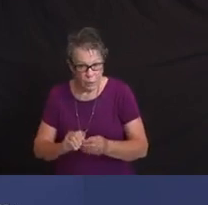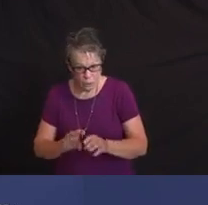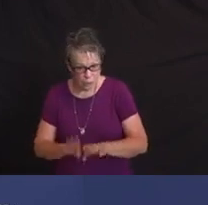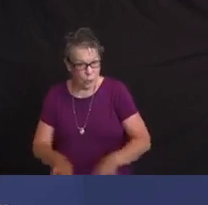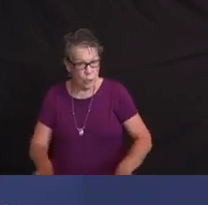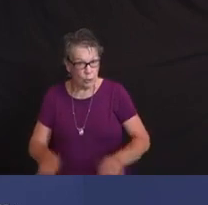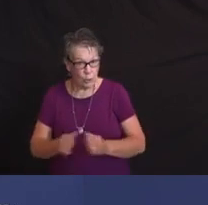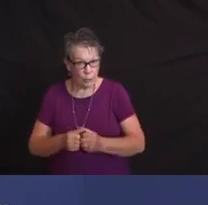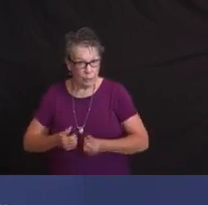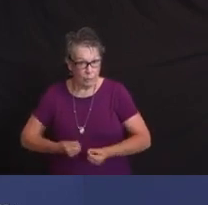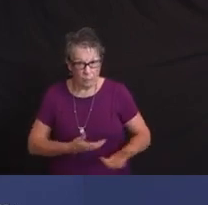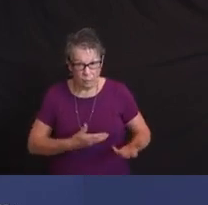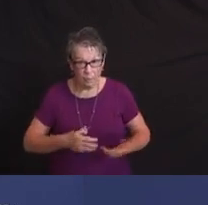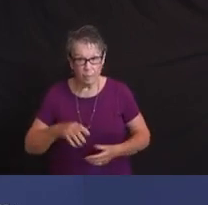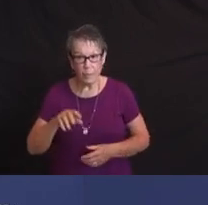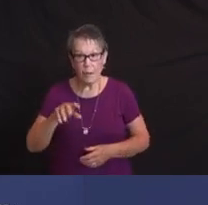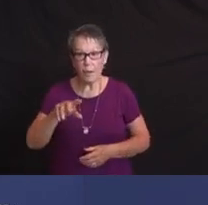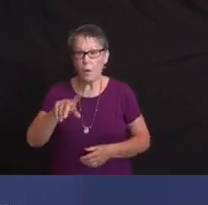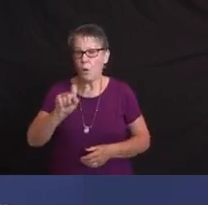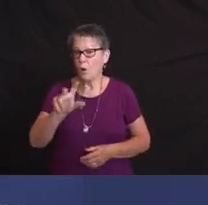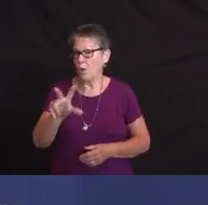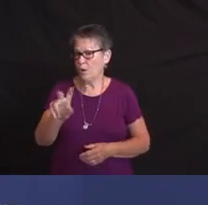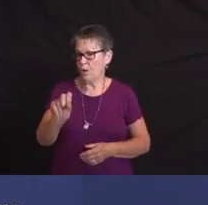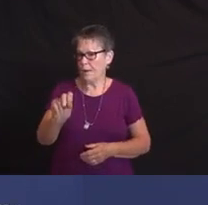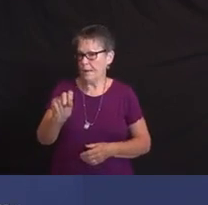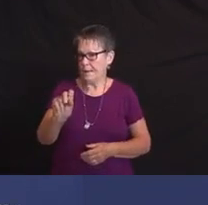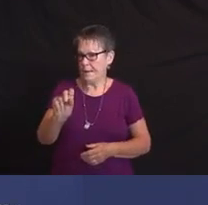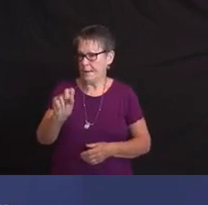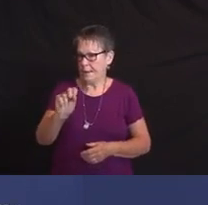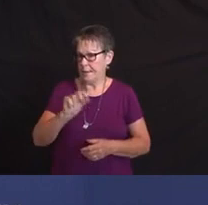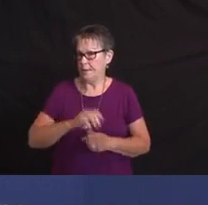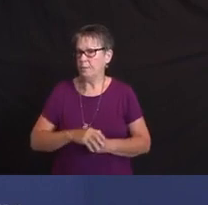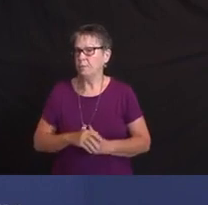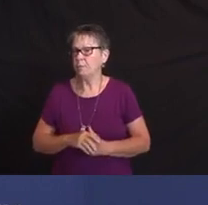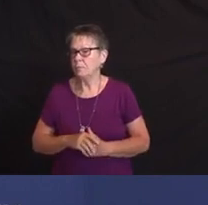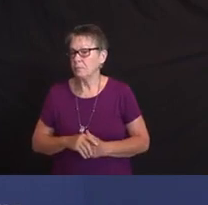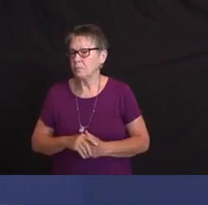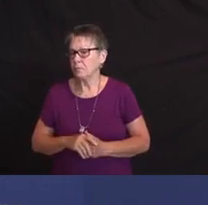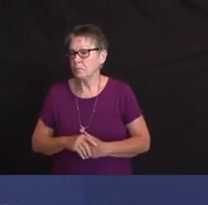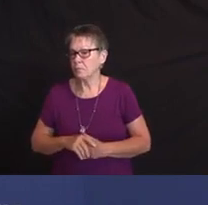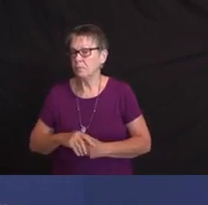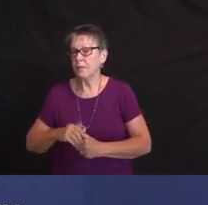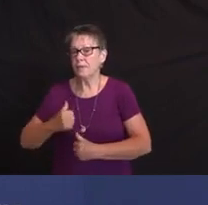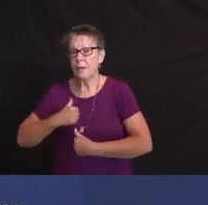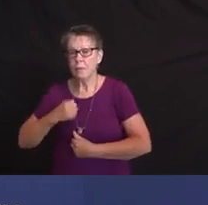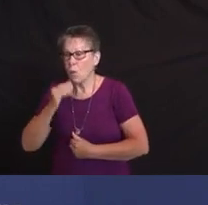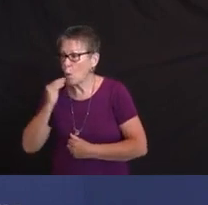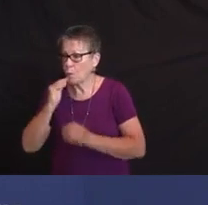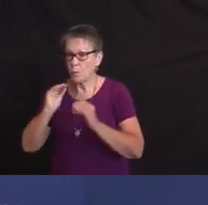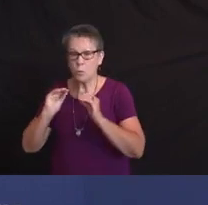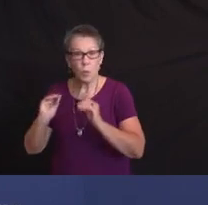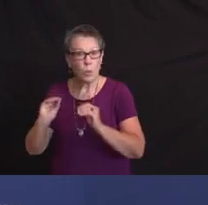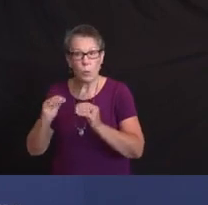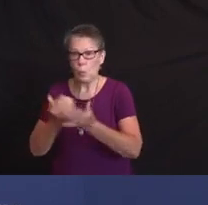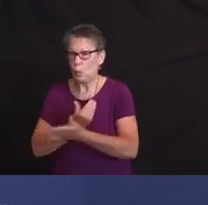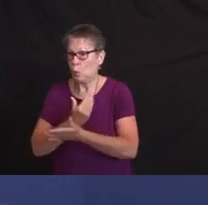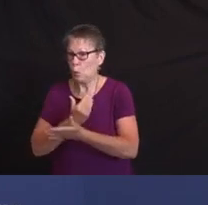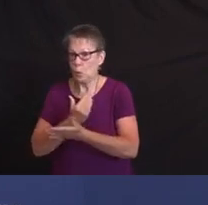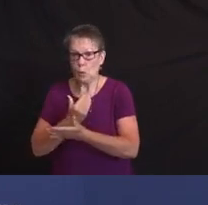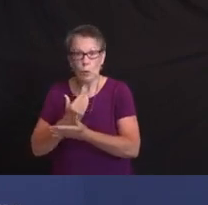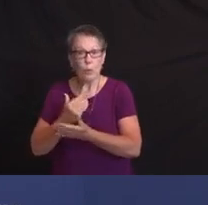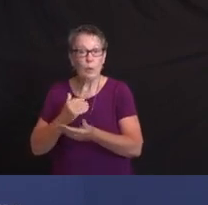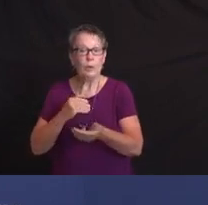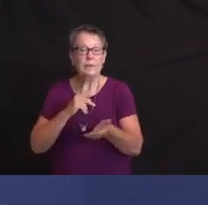state. The state veterans' homes, there are no new cases among its residents, and at the state psychiatric hospitals, we are reporting